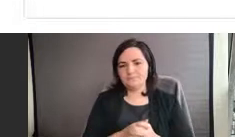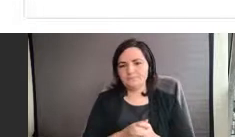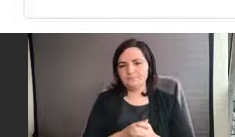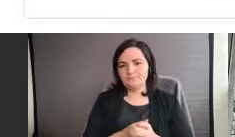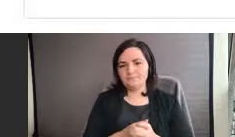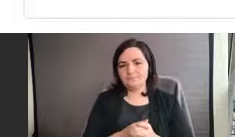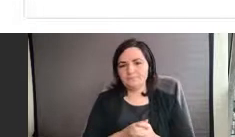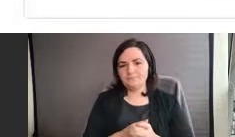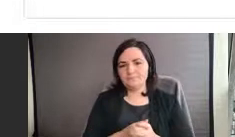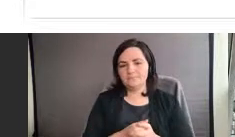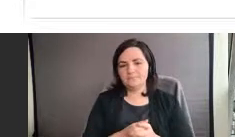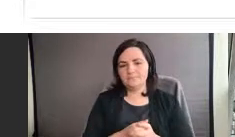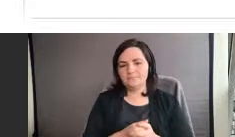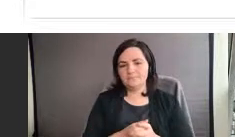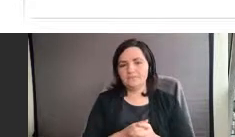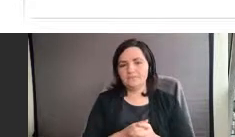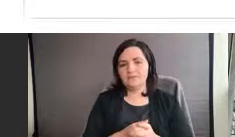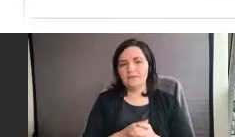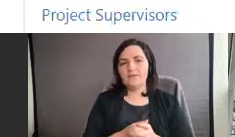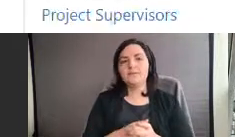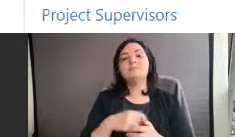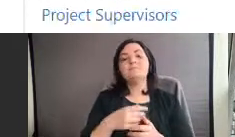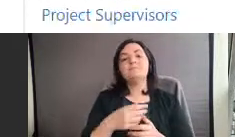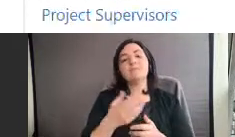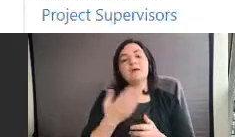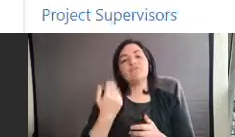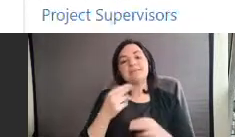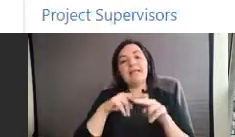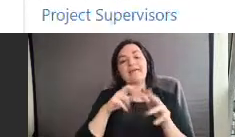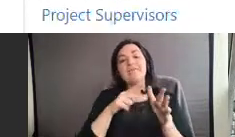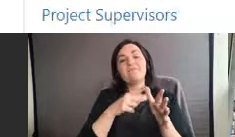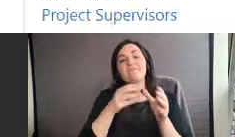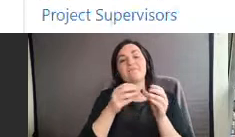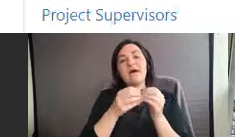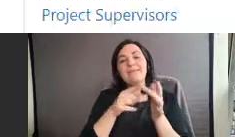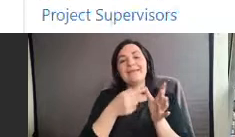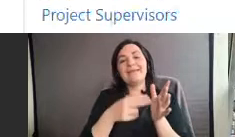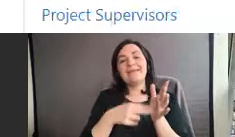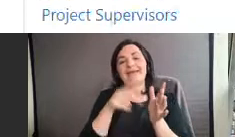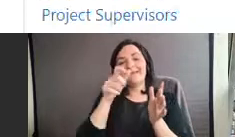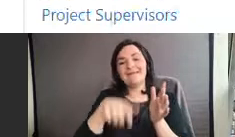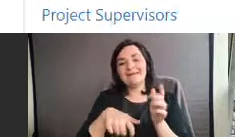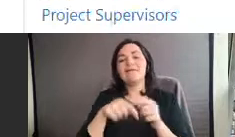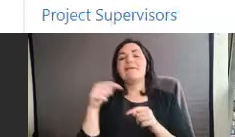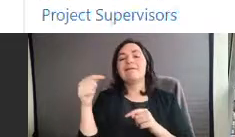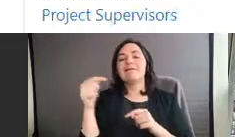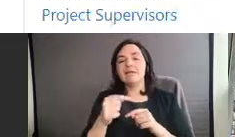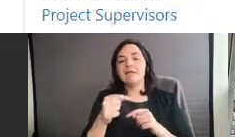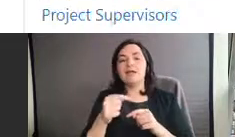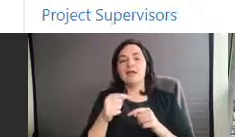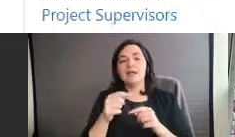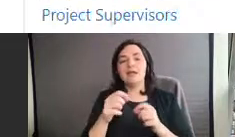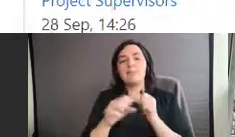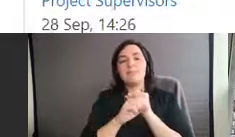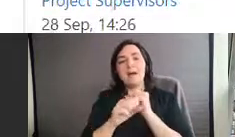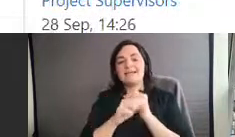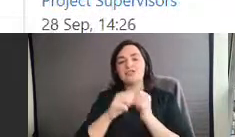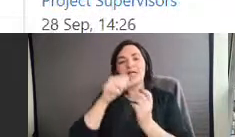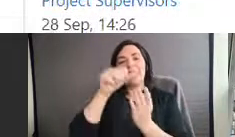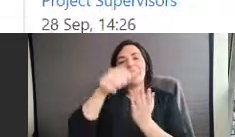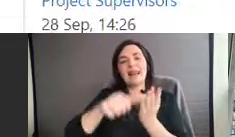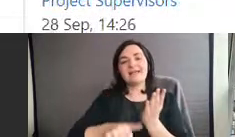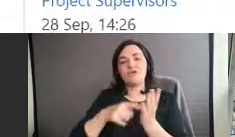You will have seen that Fabienne published a list of project supervisors, so you can look at that. Don't look at it now because I'm talking